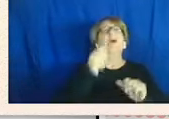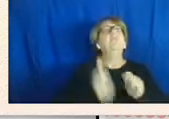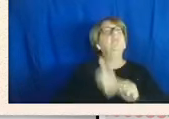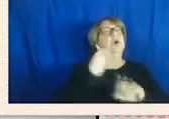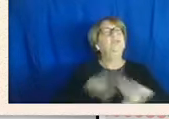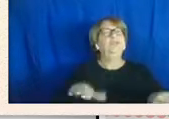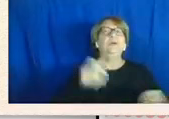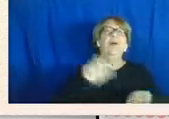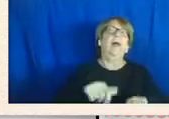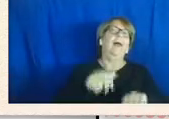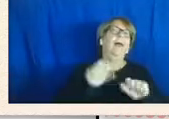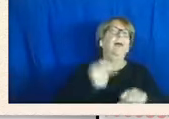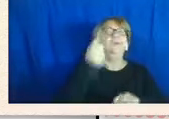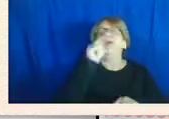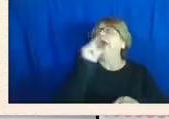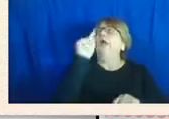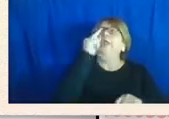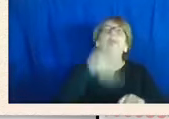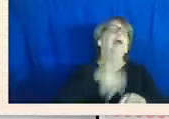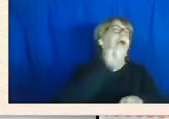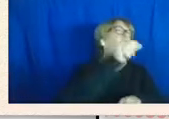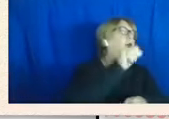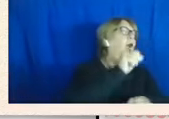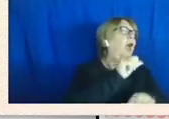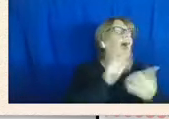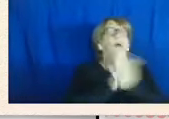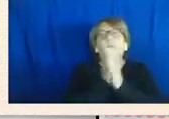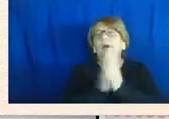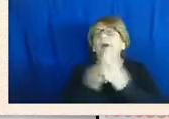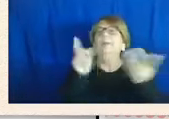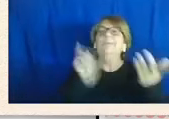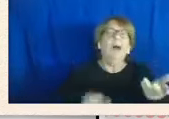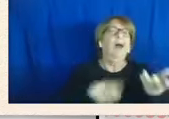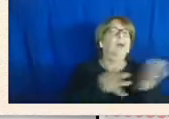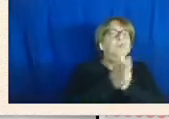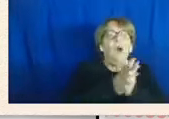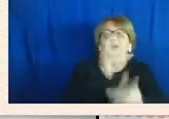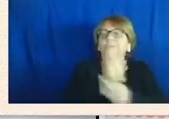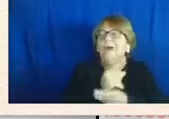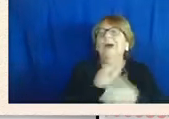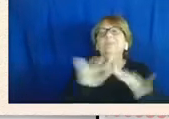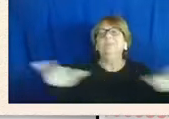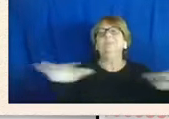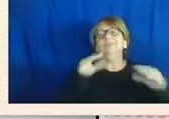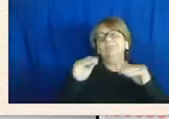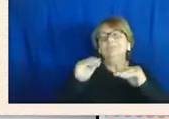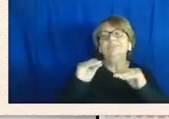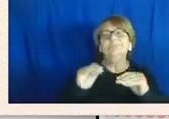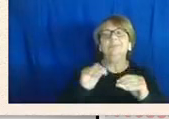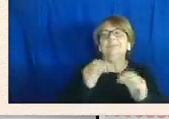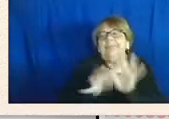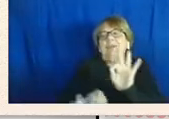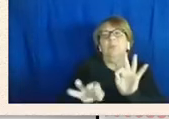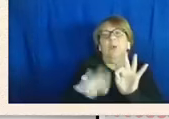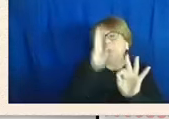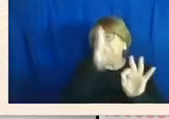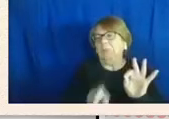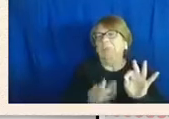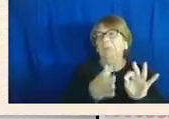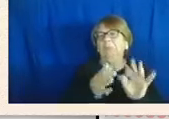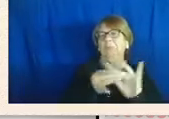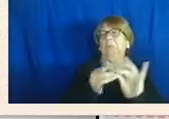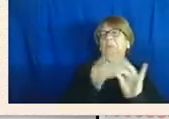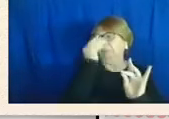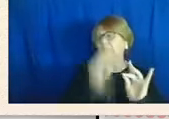wash your hands, let's wash them this way. Things that are very simple, straightforward messages. They may not be able to